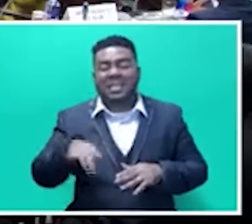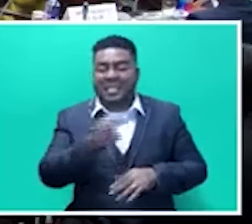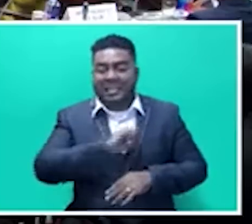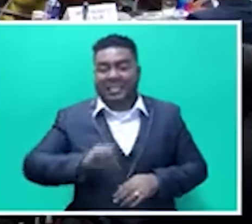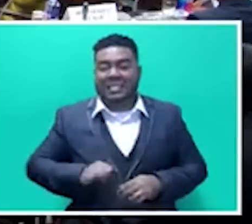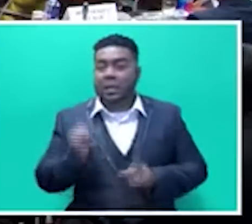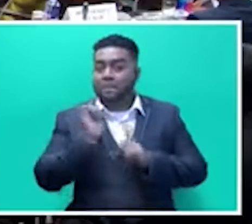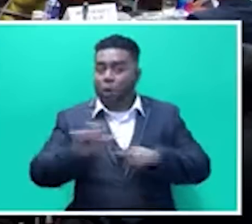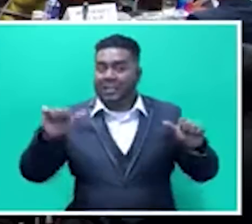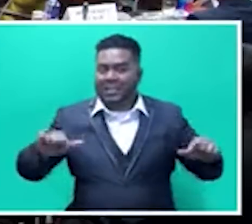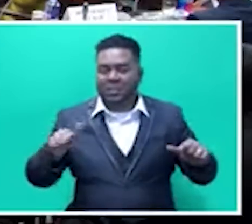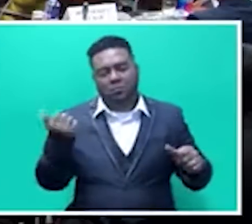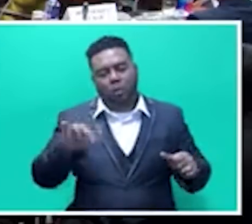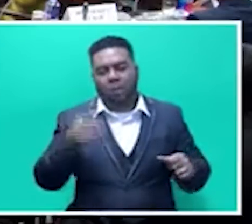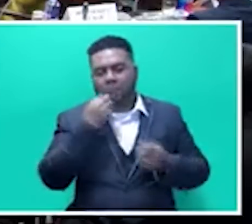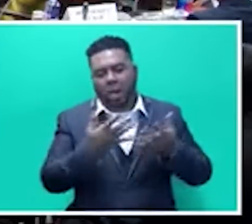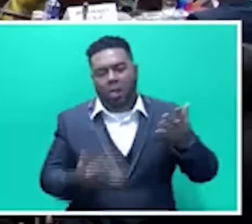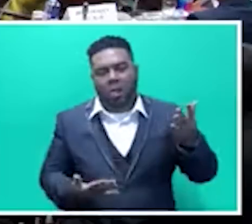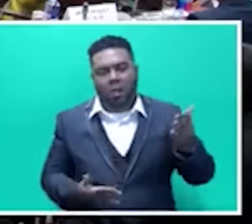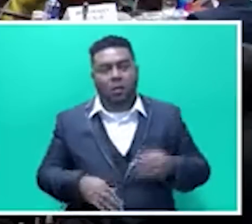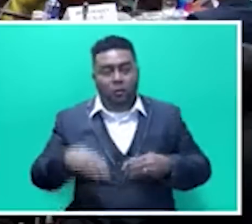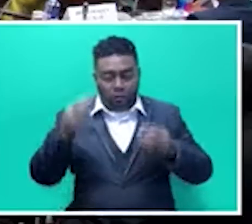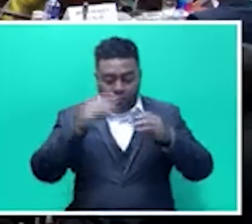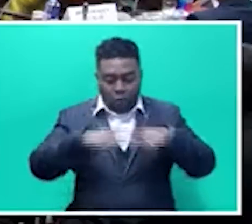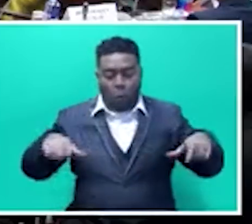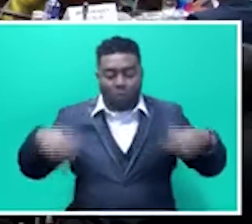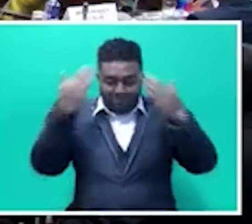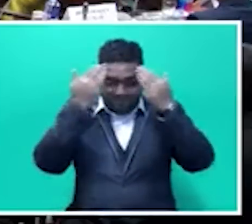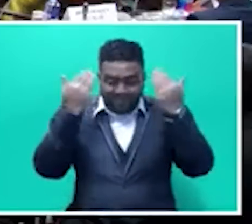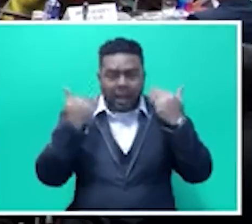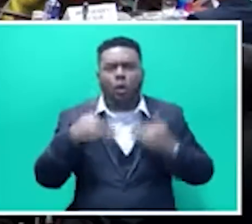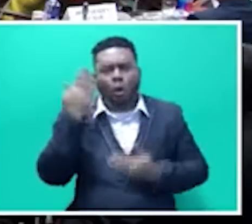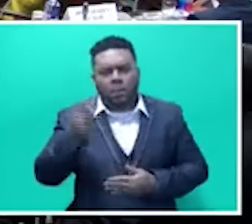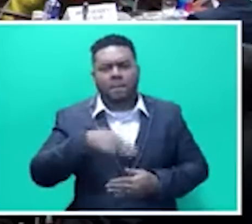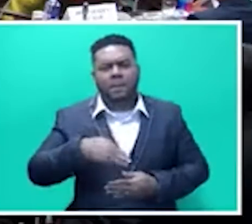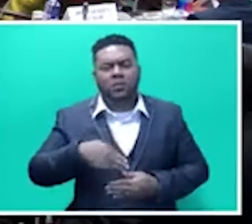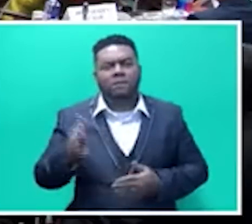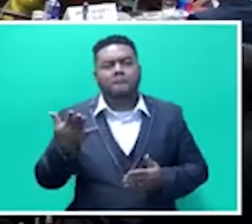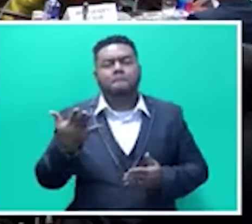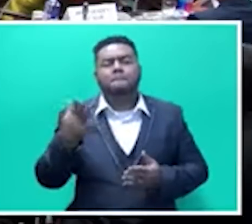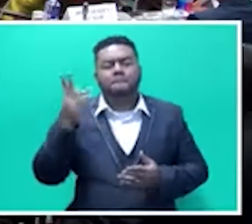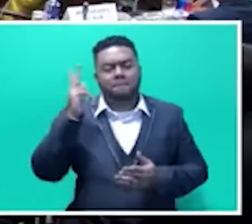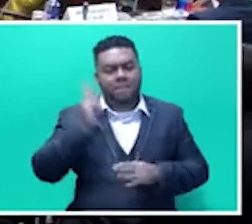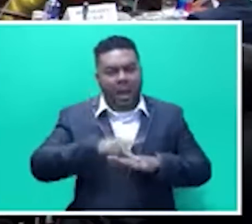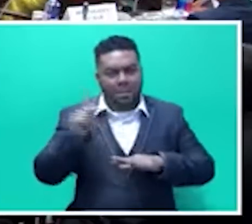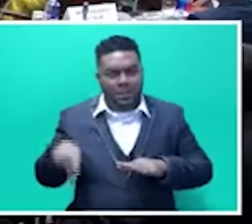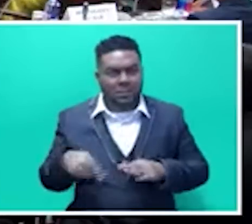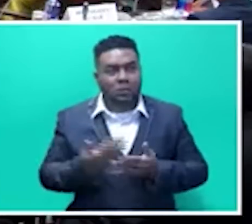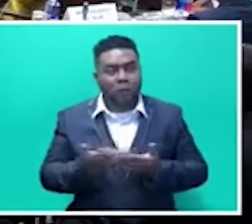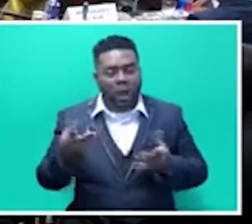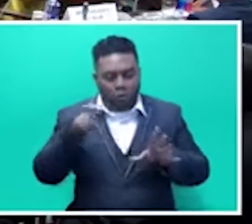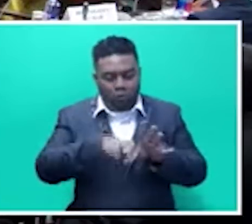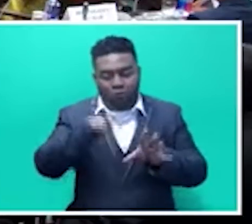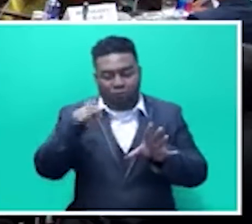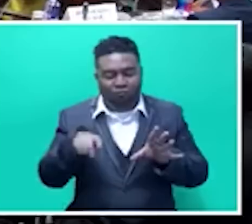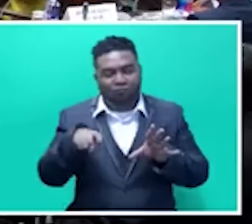Parliament. Honourable members of the Judiciary and Honourable members of Parliament, His Excellency the President will now take